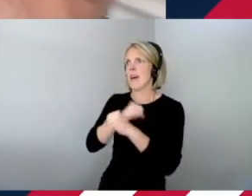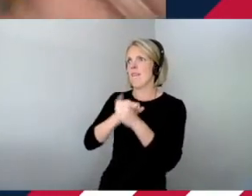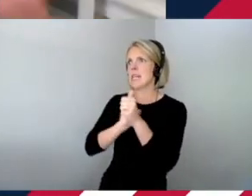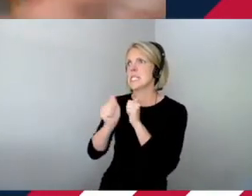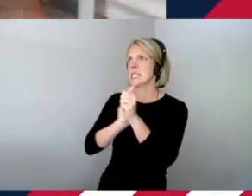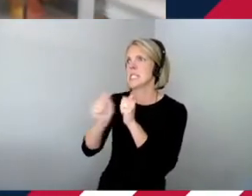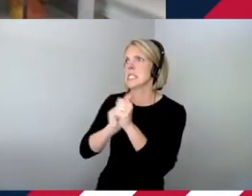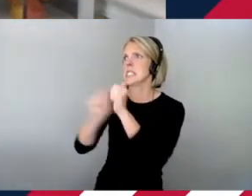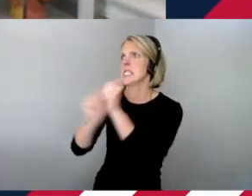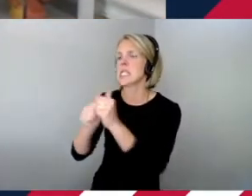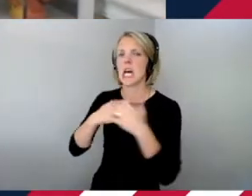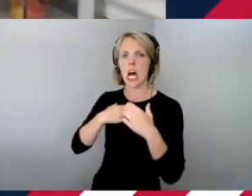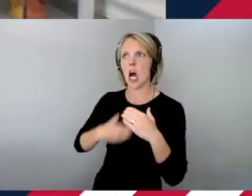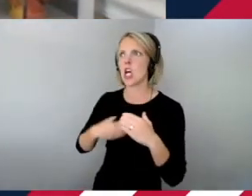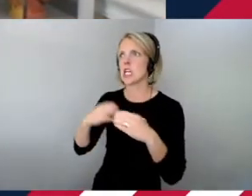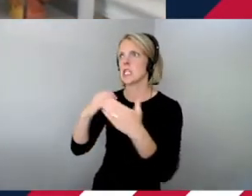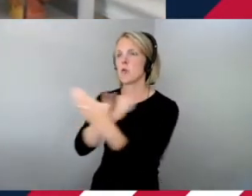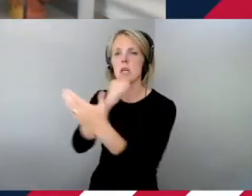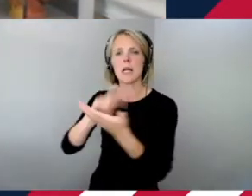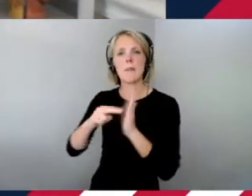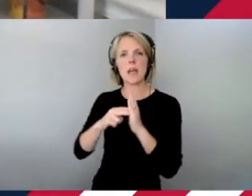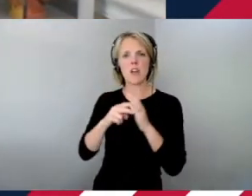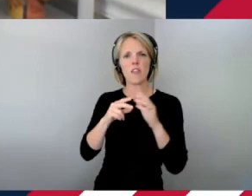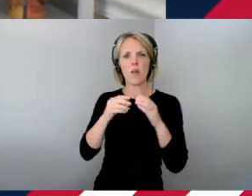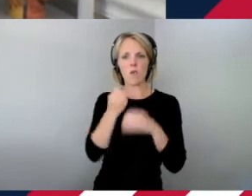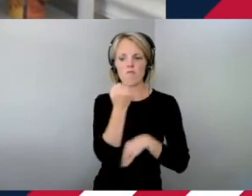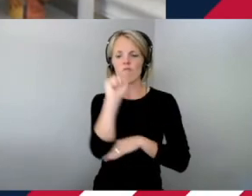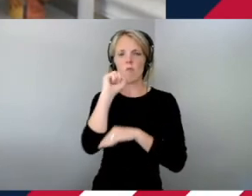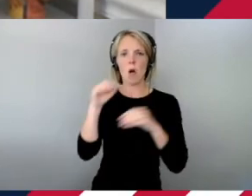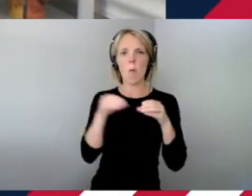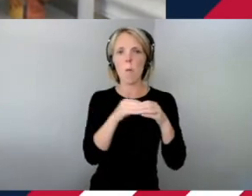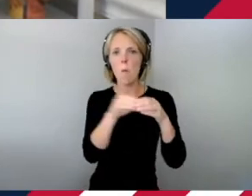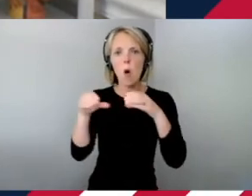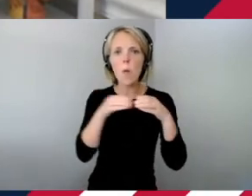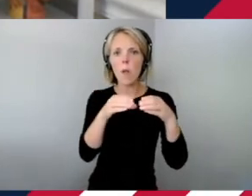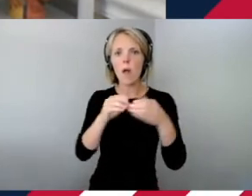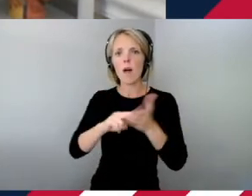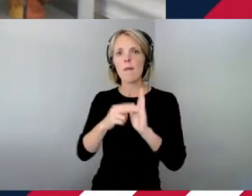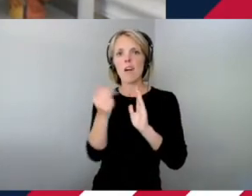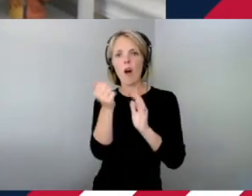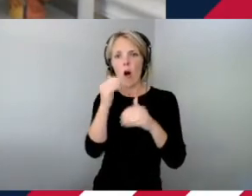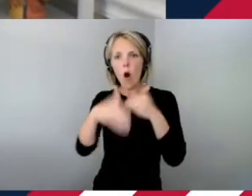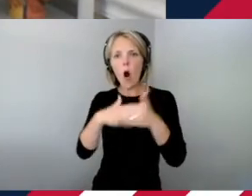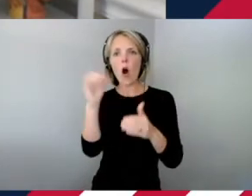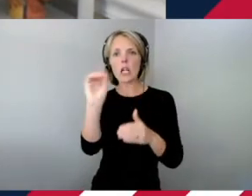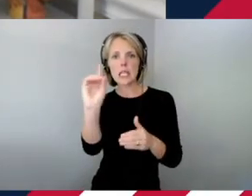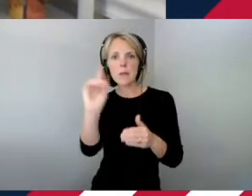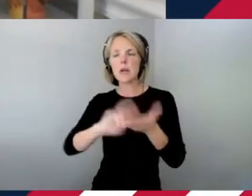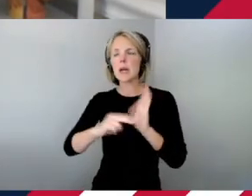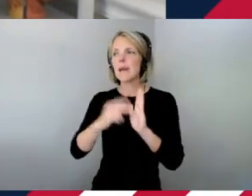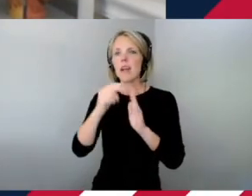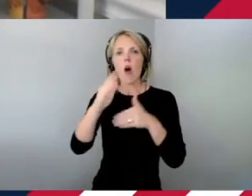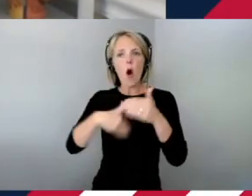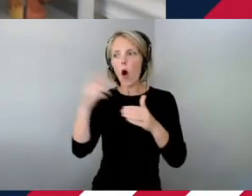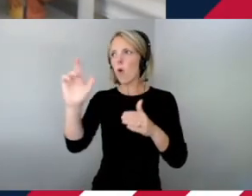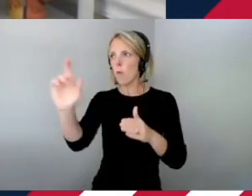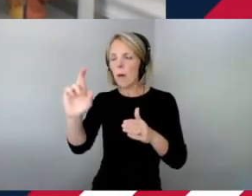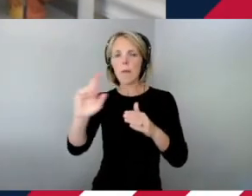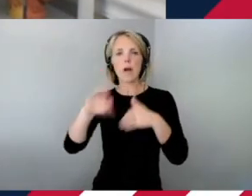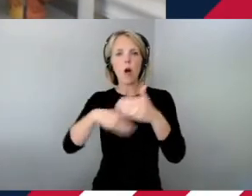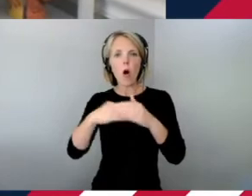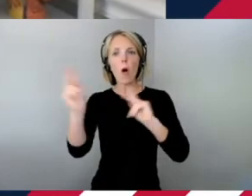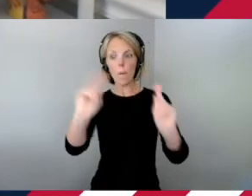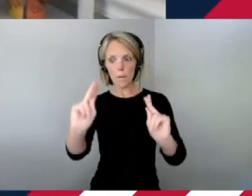can in our power to mobilize every single Democrat and independent and Republican and patriot